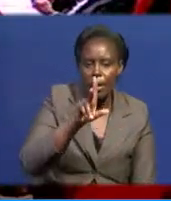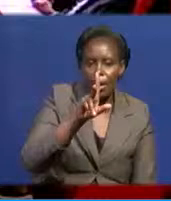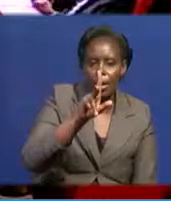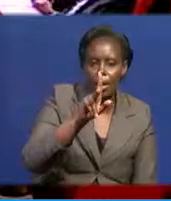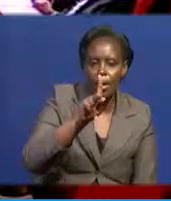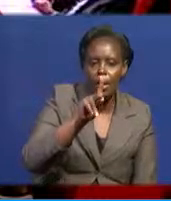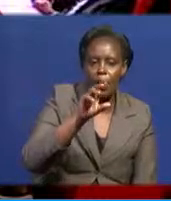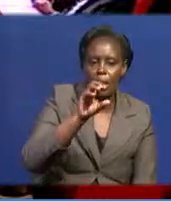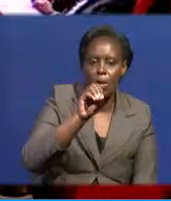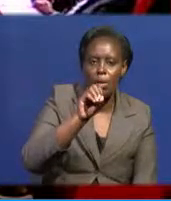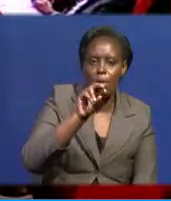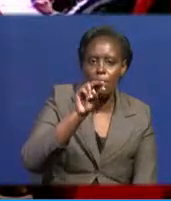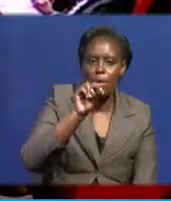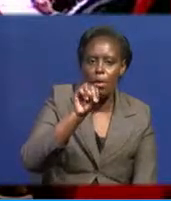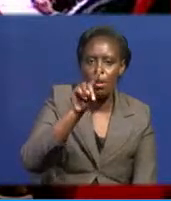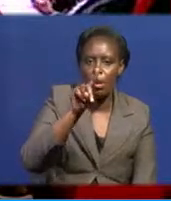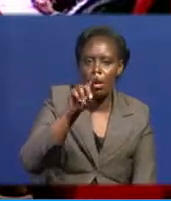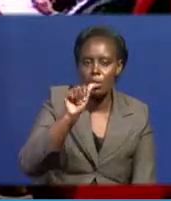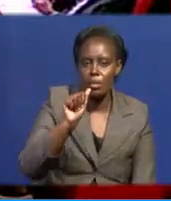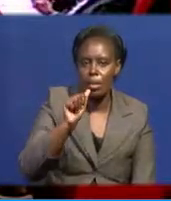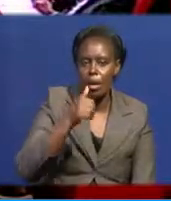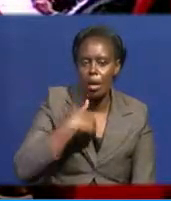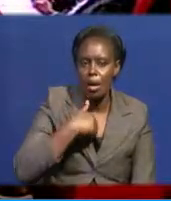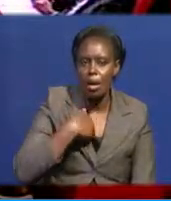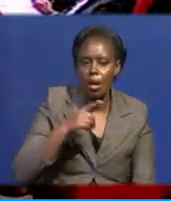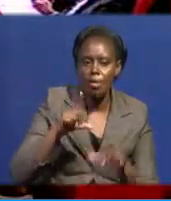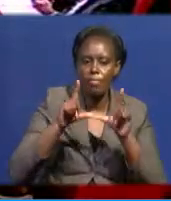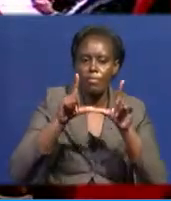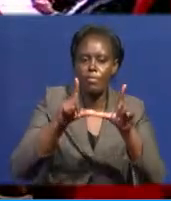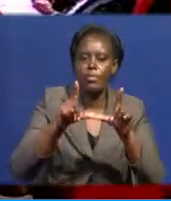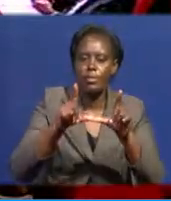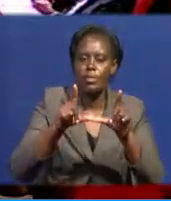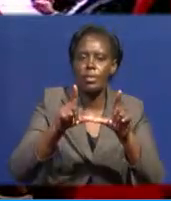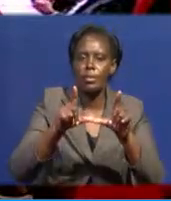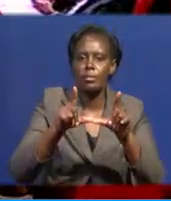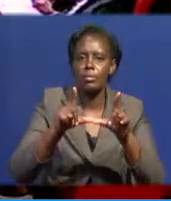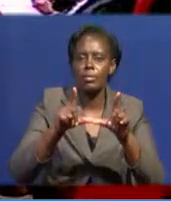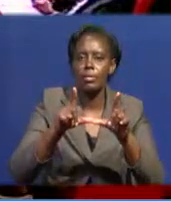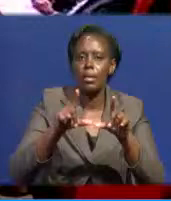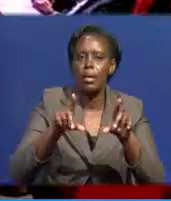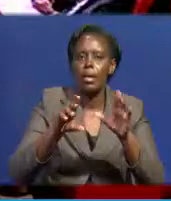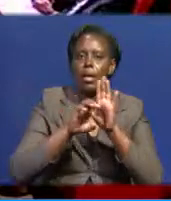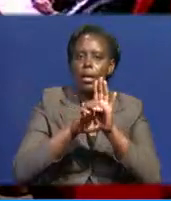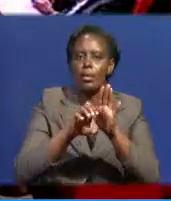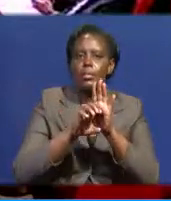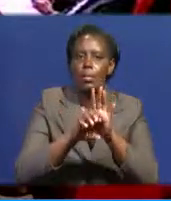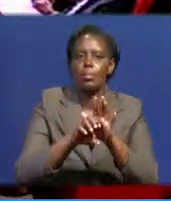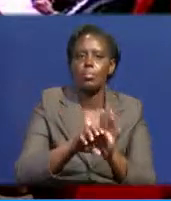pending for quite a while of Aimi Makilungu Ranji Farm.